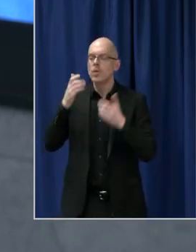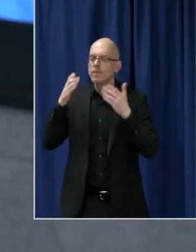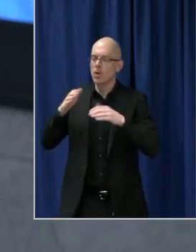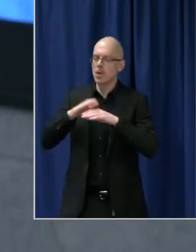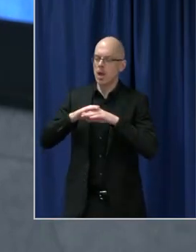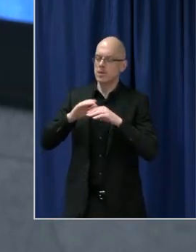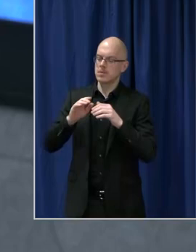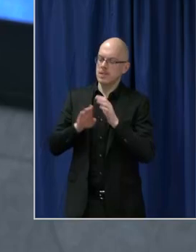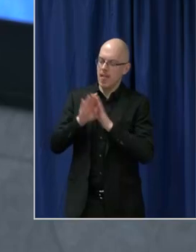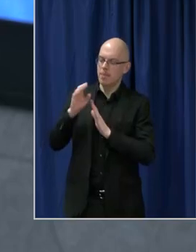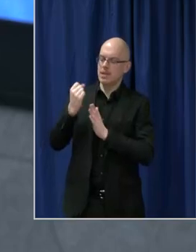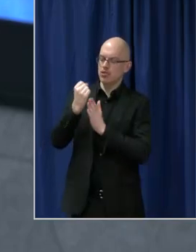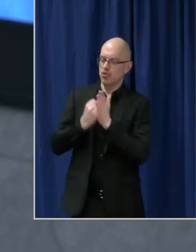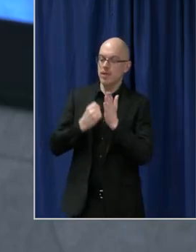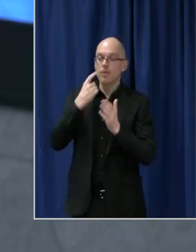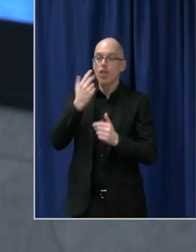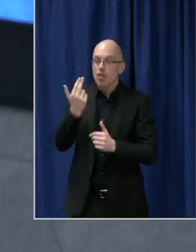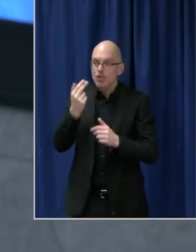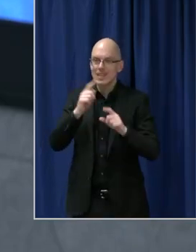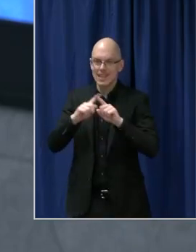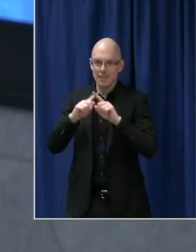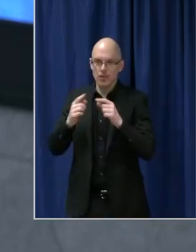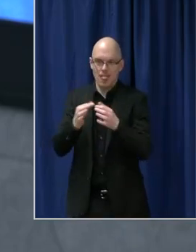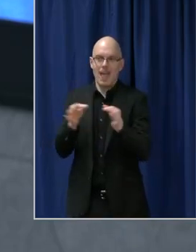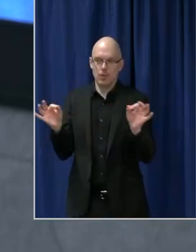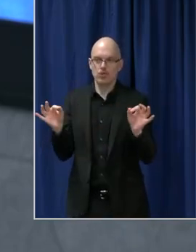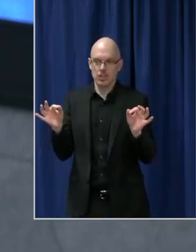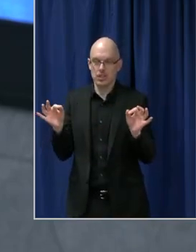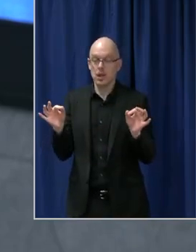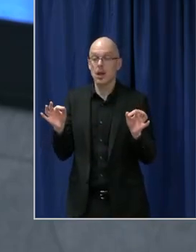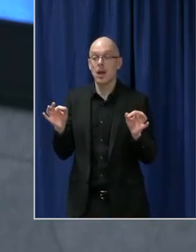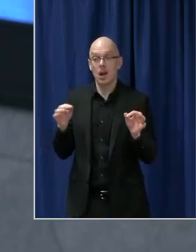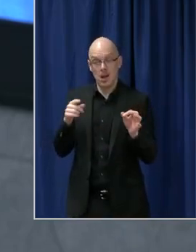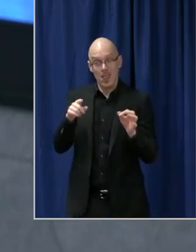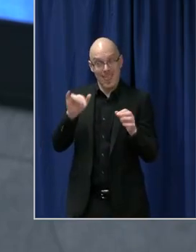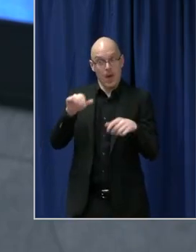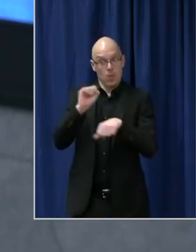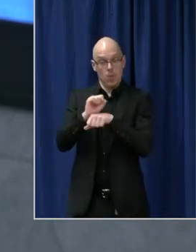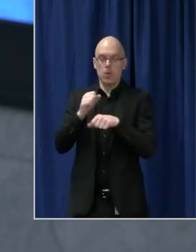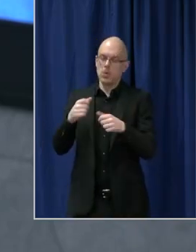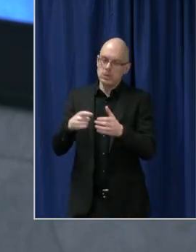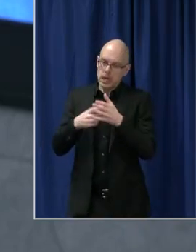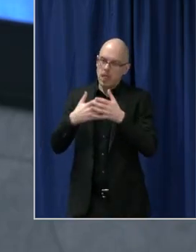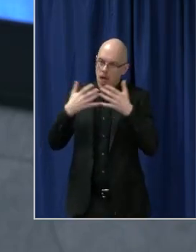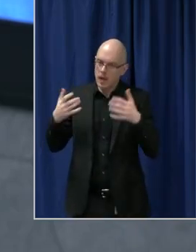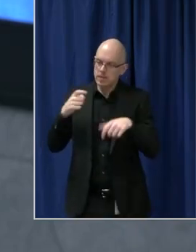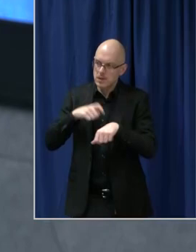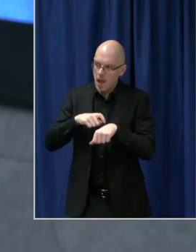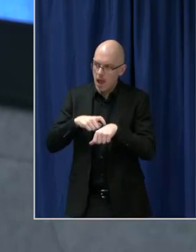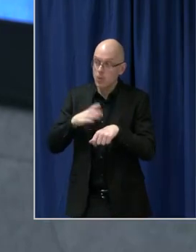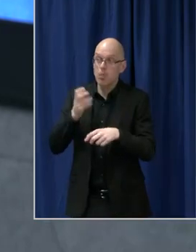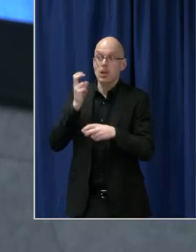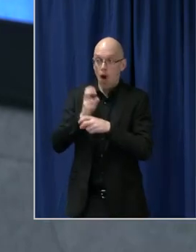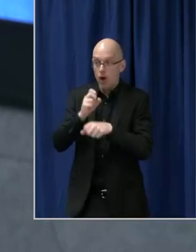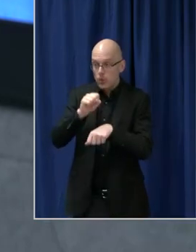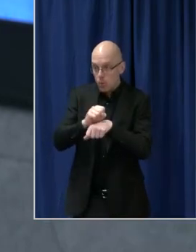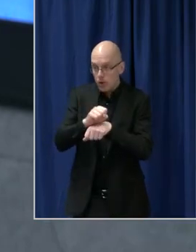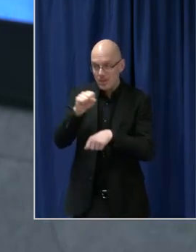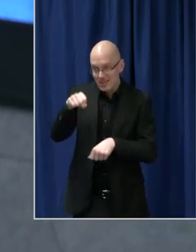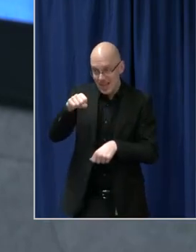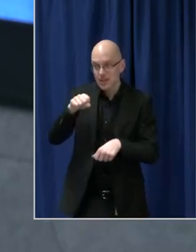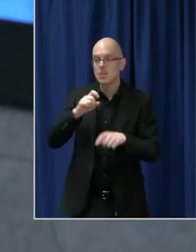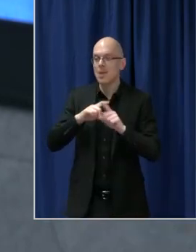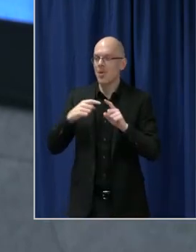Again, this is going to take time. It's going to be hard work, but we have